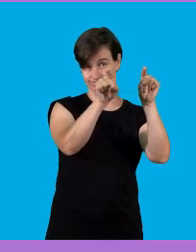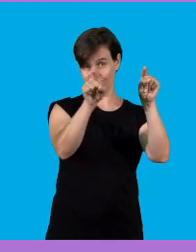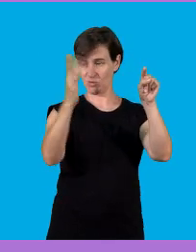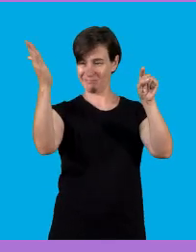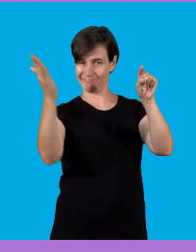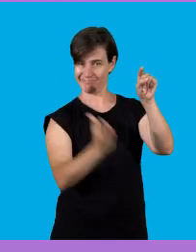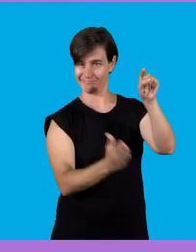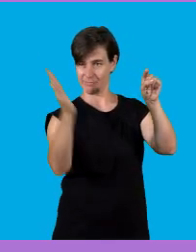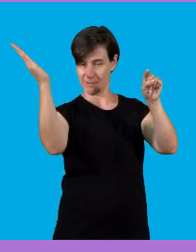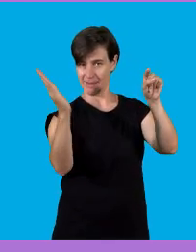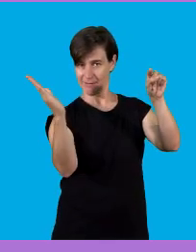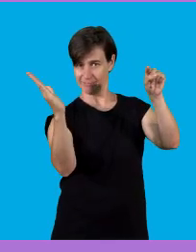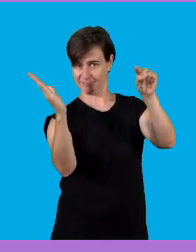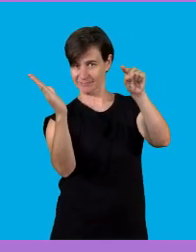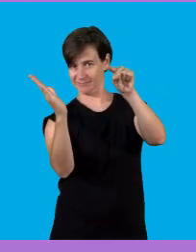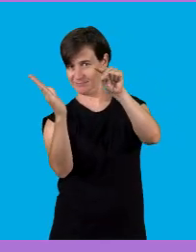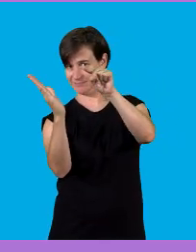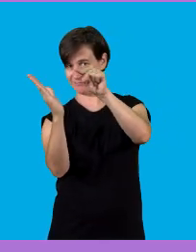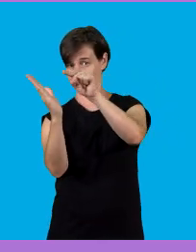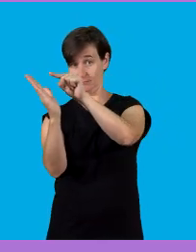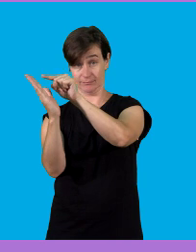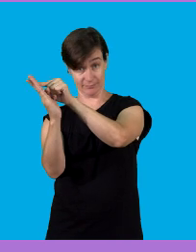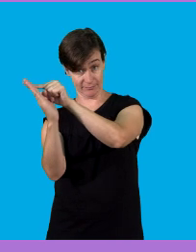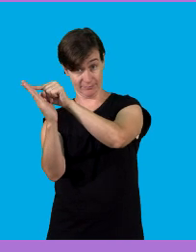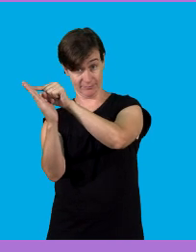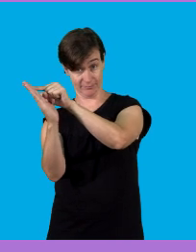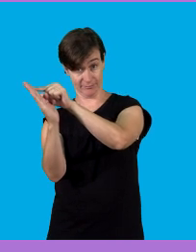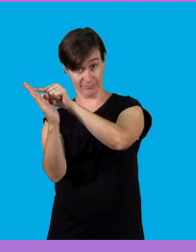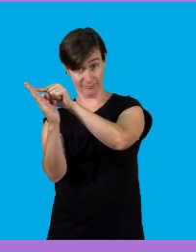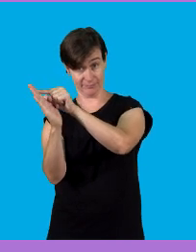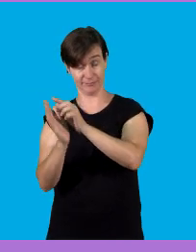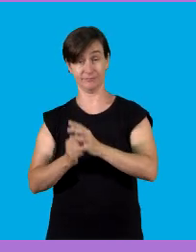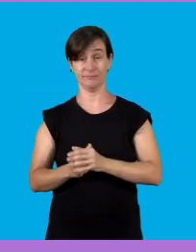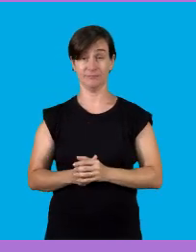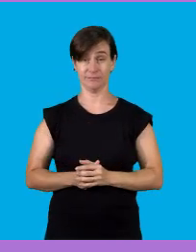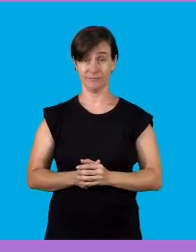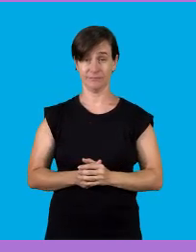line until I meet with the straight line, right? So please work with me. So I'm all the way here.